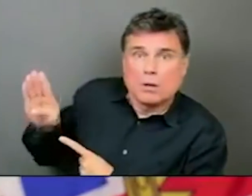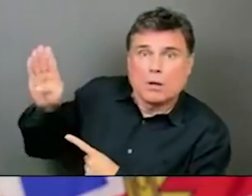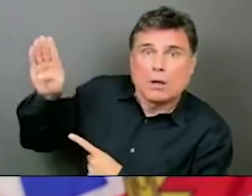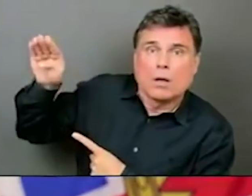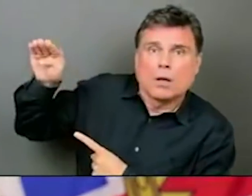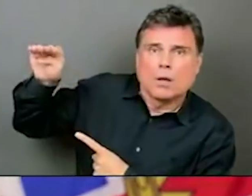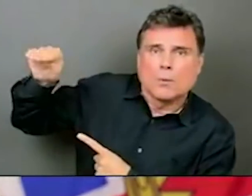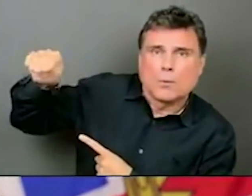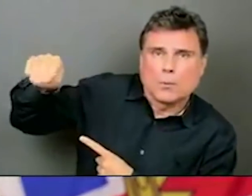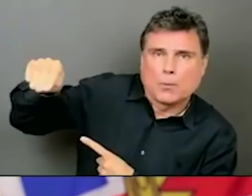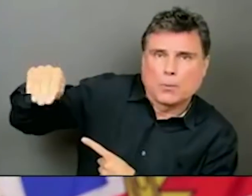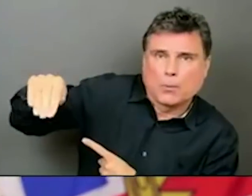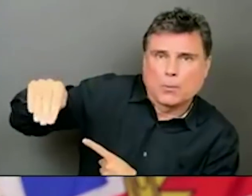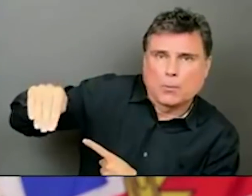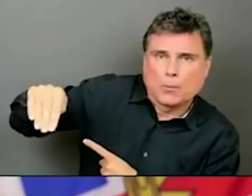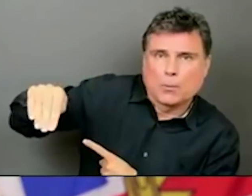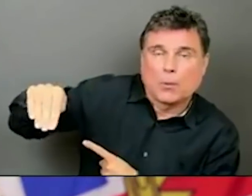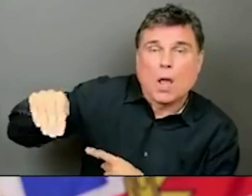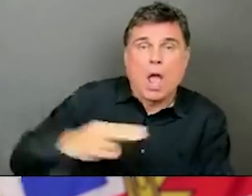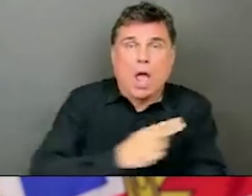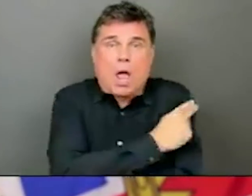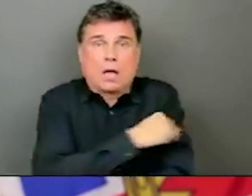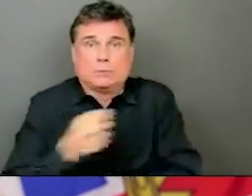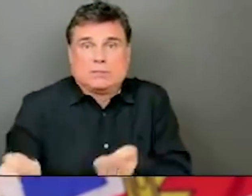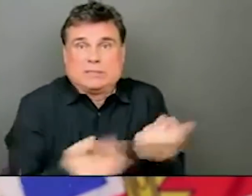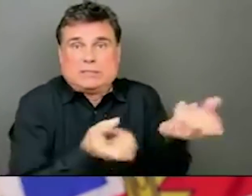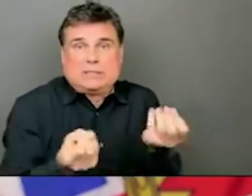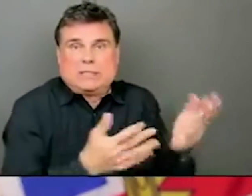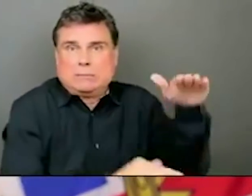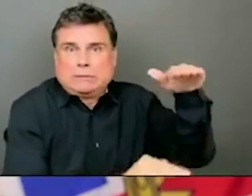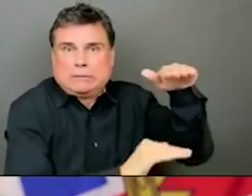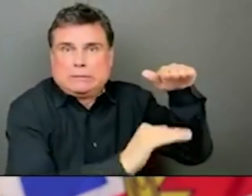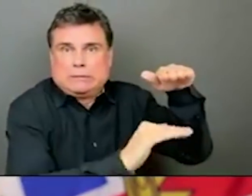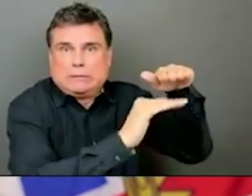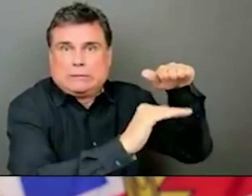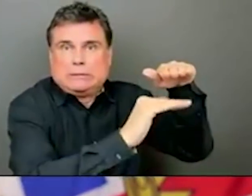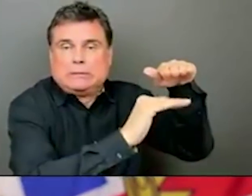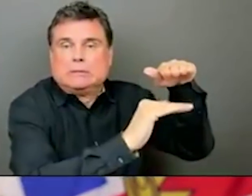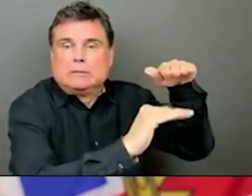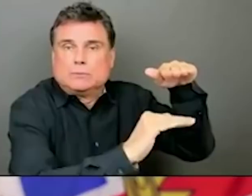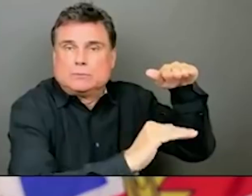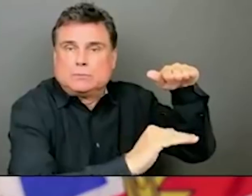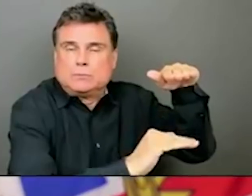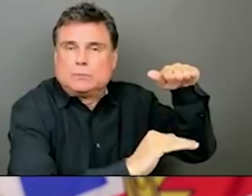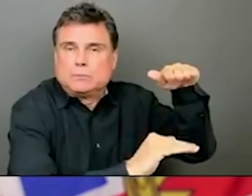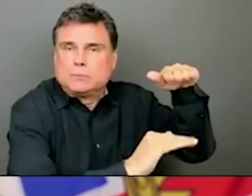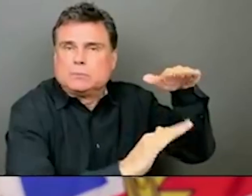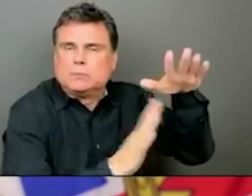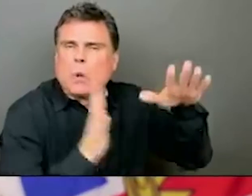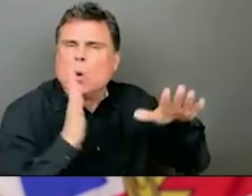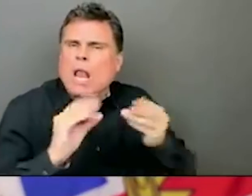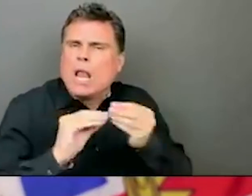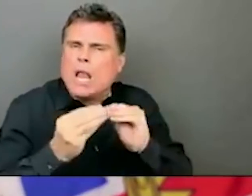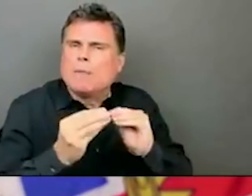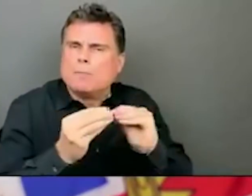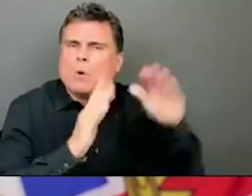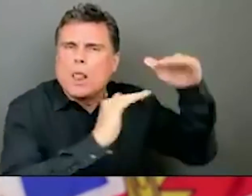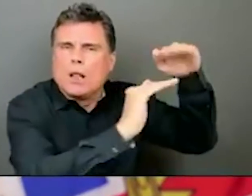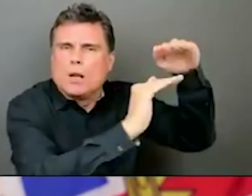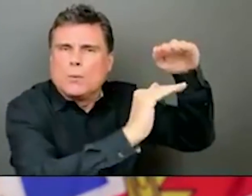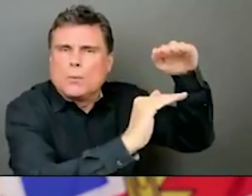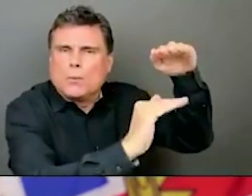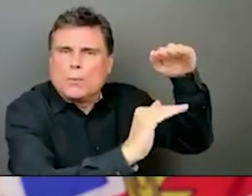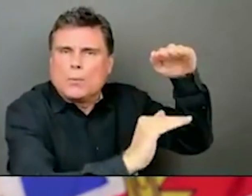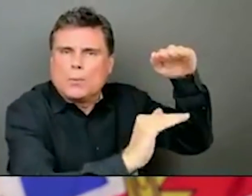our hospitals right now. There is a strain on our hospitals. We don't expect to see the census drop for some time, but